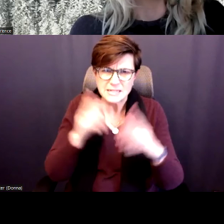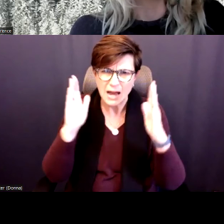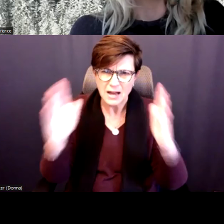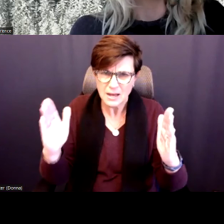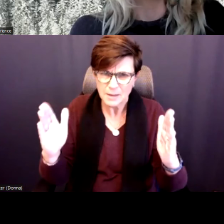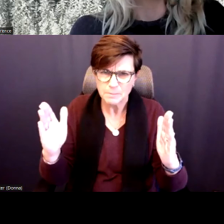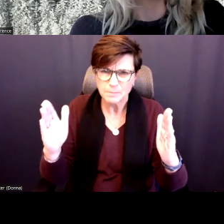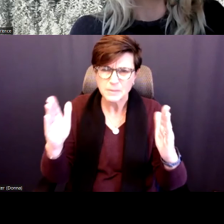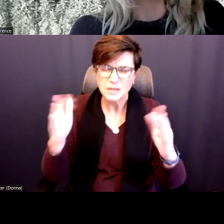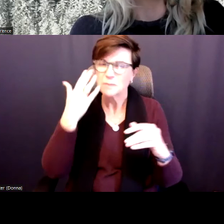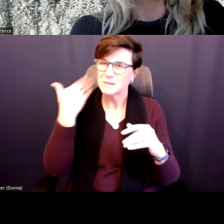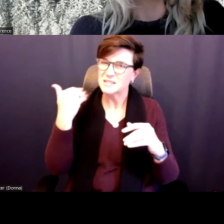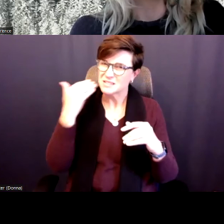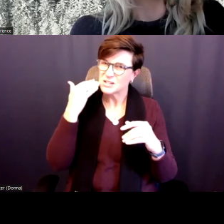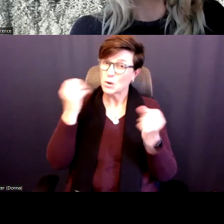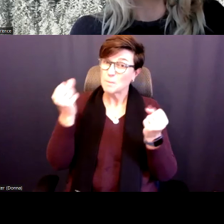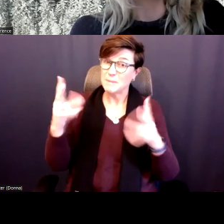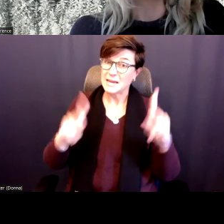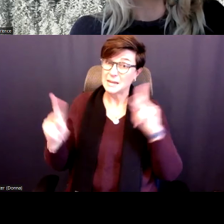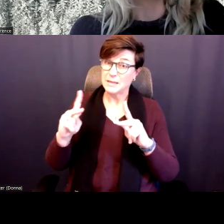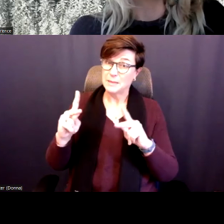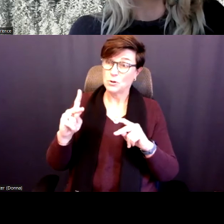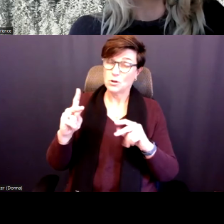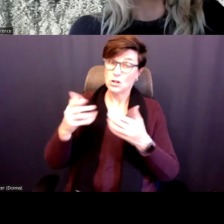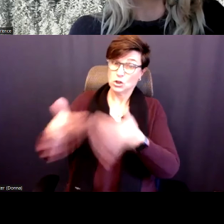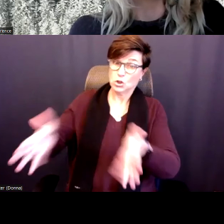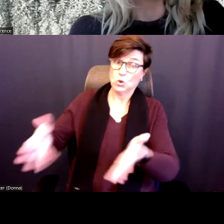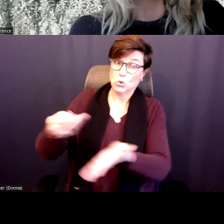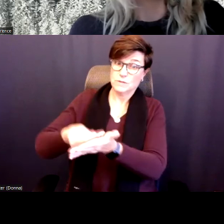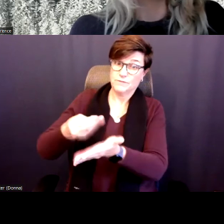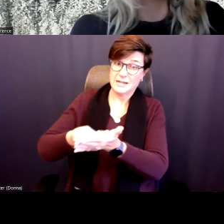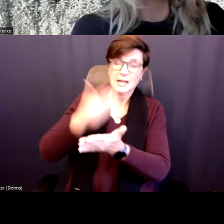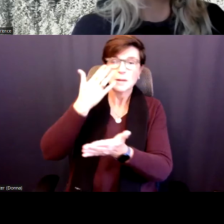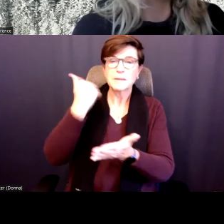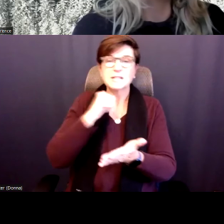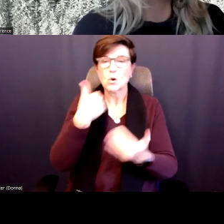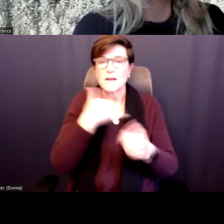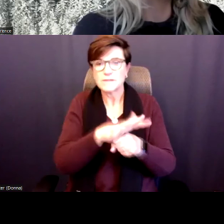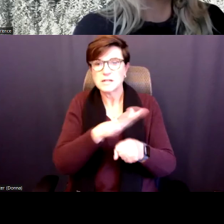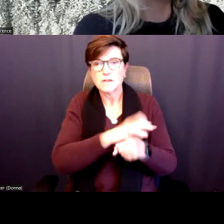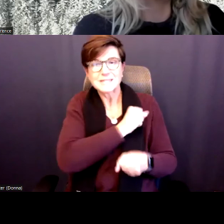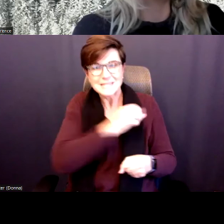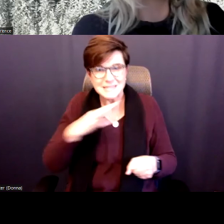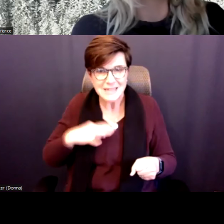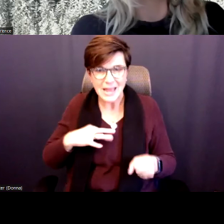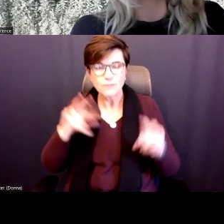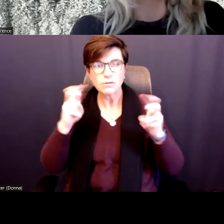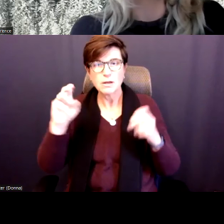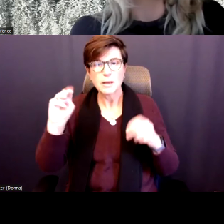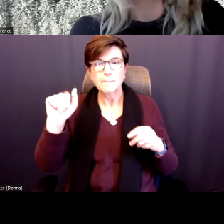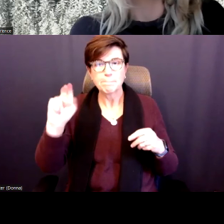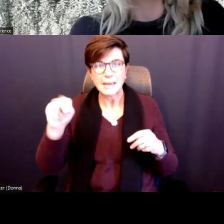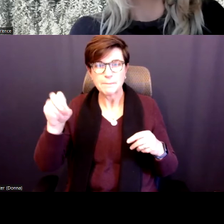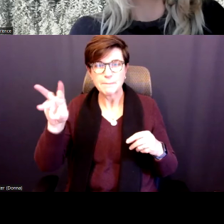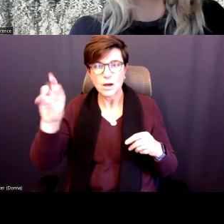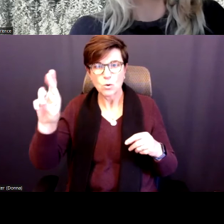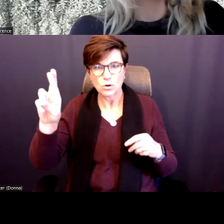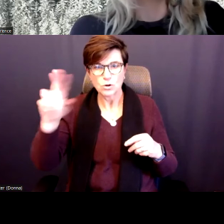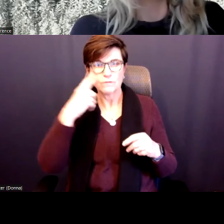of individuals are losing that funding at, because they don't have the funding for the manpower to go and do this outreach. And with a lot of